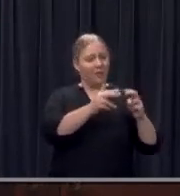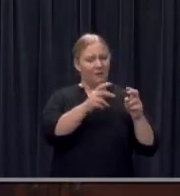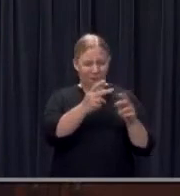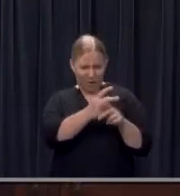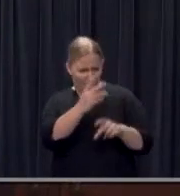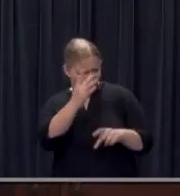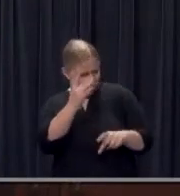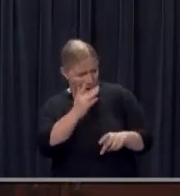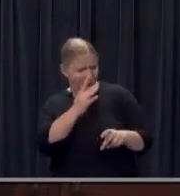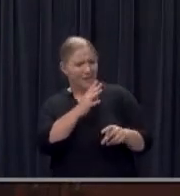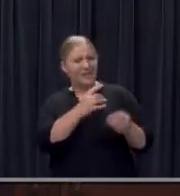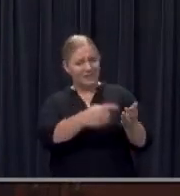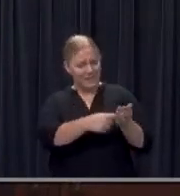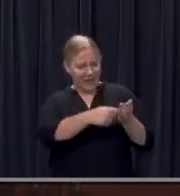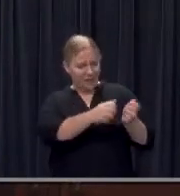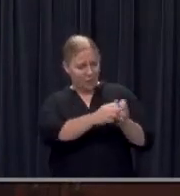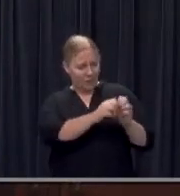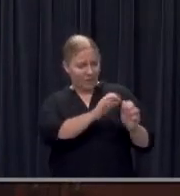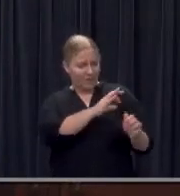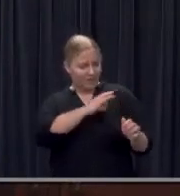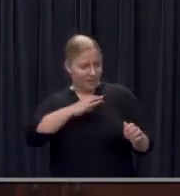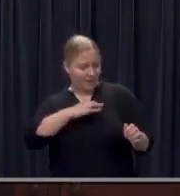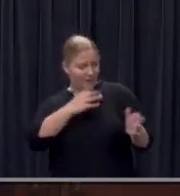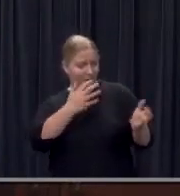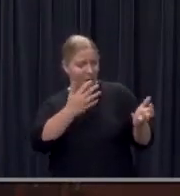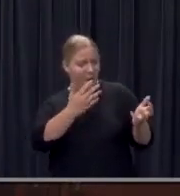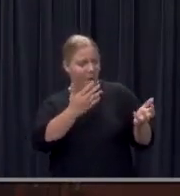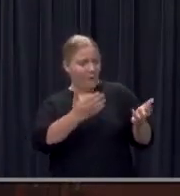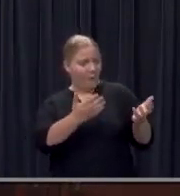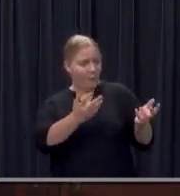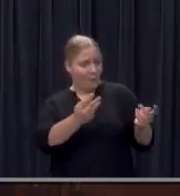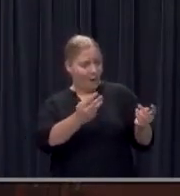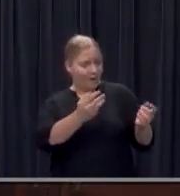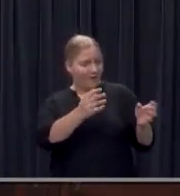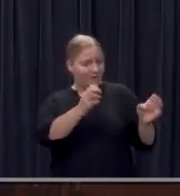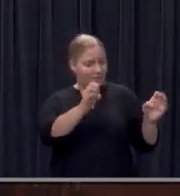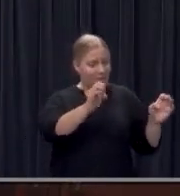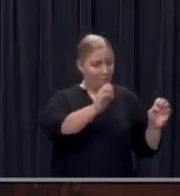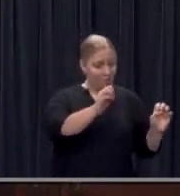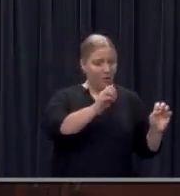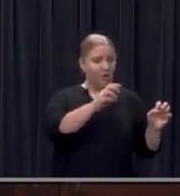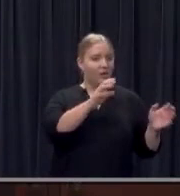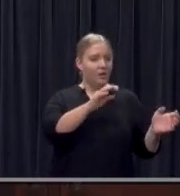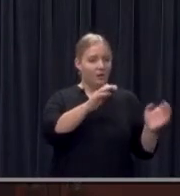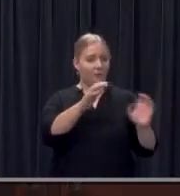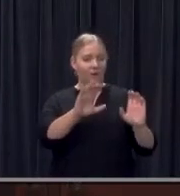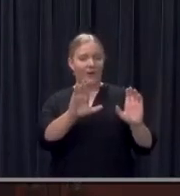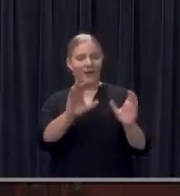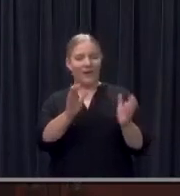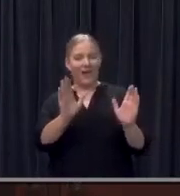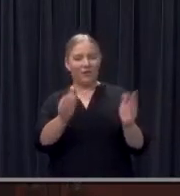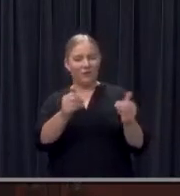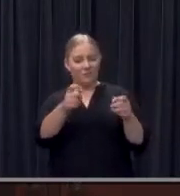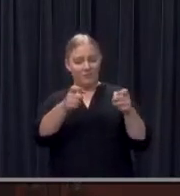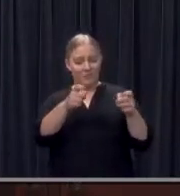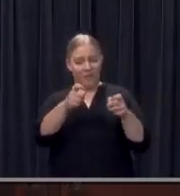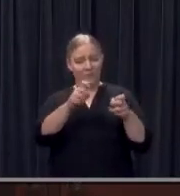about with that staff, what maybe norming what is a crisis versus what is a classroom management